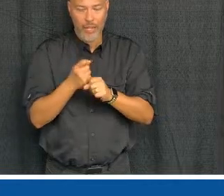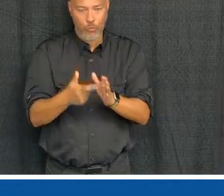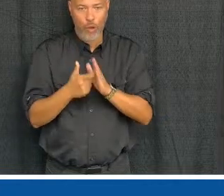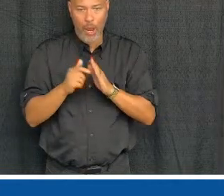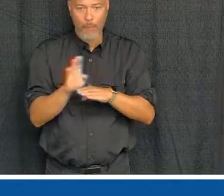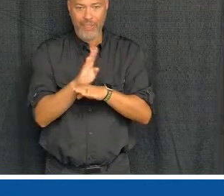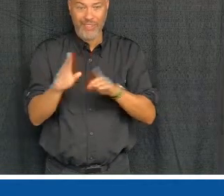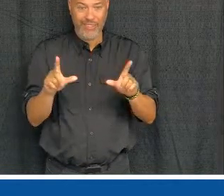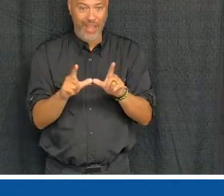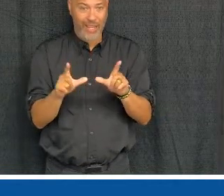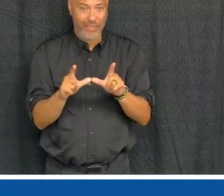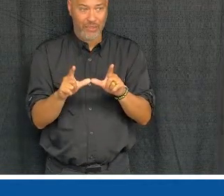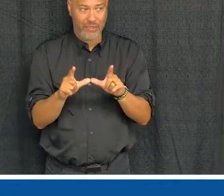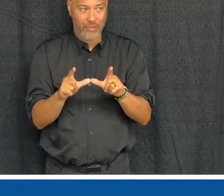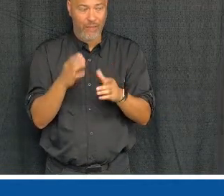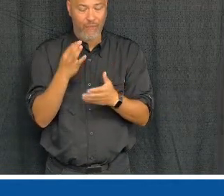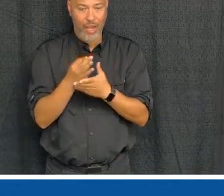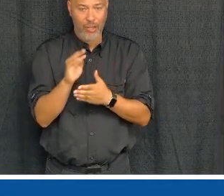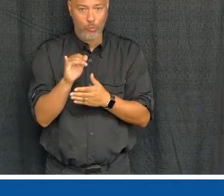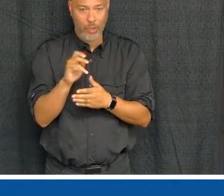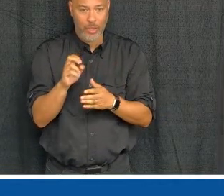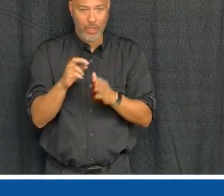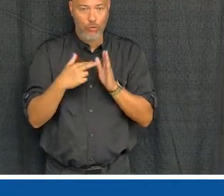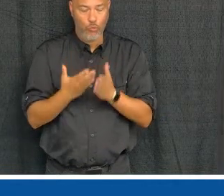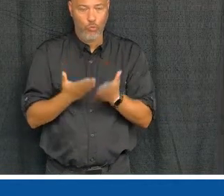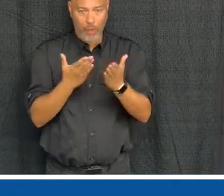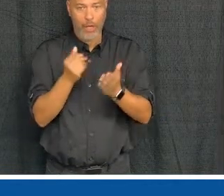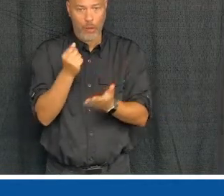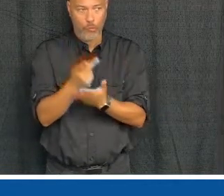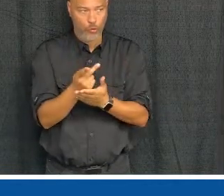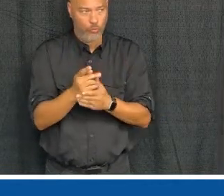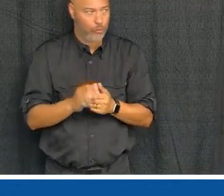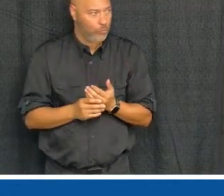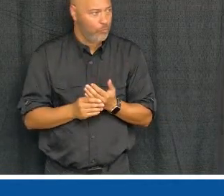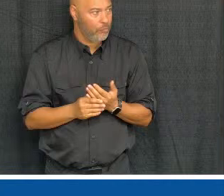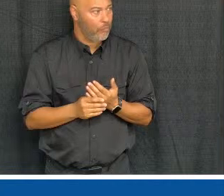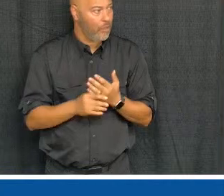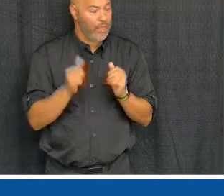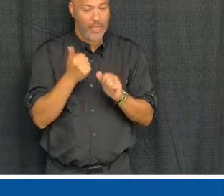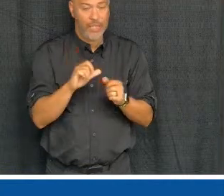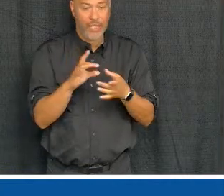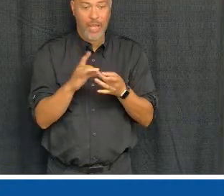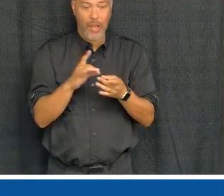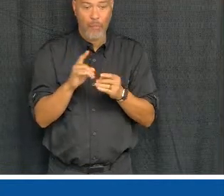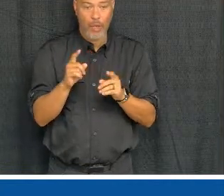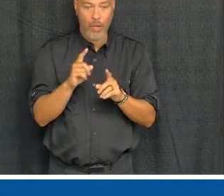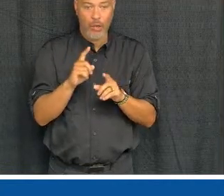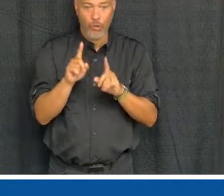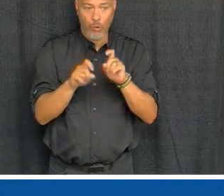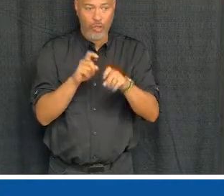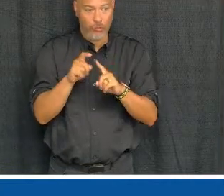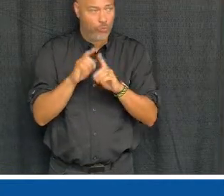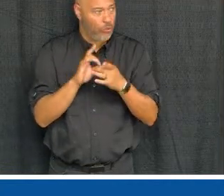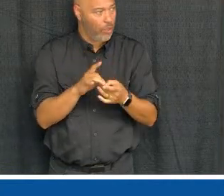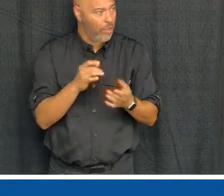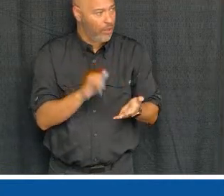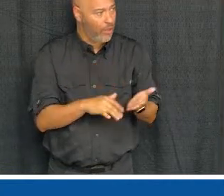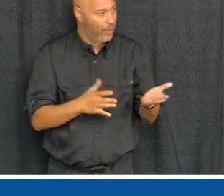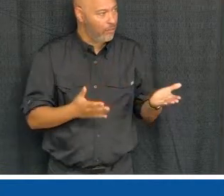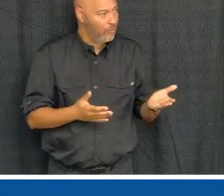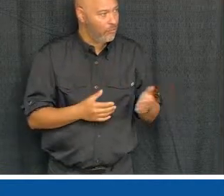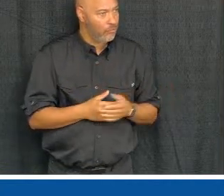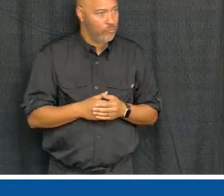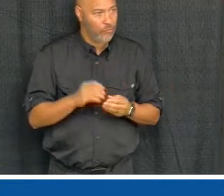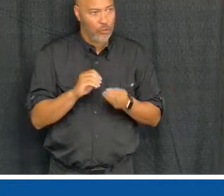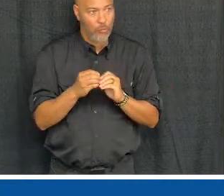business license. The Finance Committee recommended approval. Any comment or question regarding this ordinance? Chairperson Streetman.